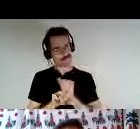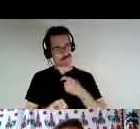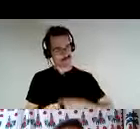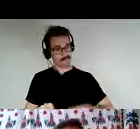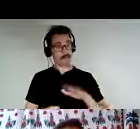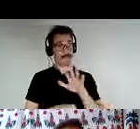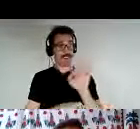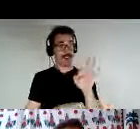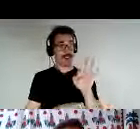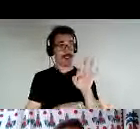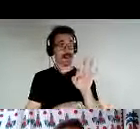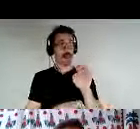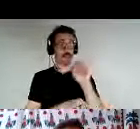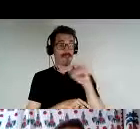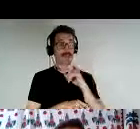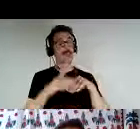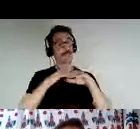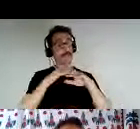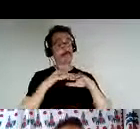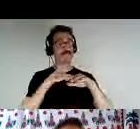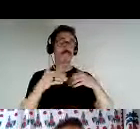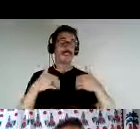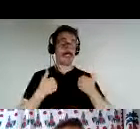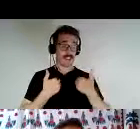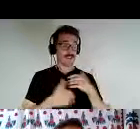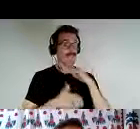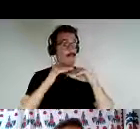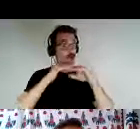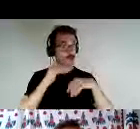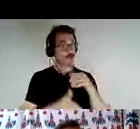59% said under 10 years old. Under 10 years old.